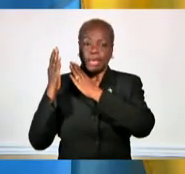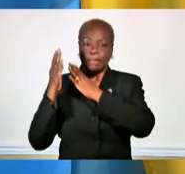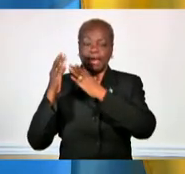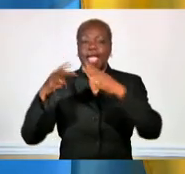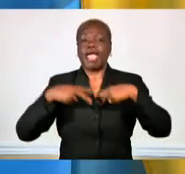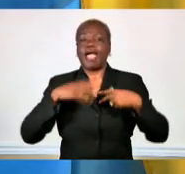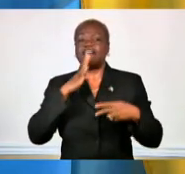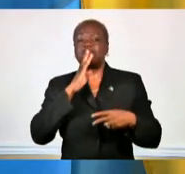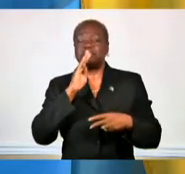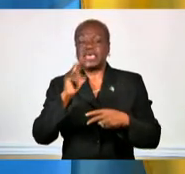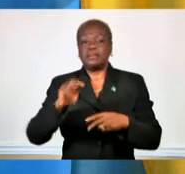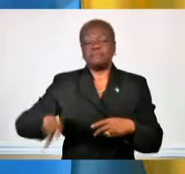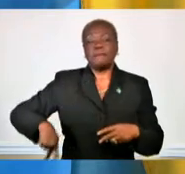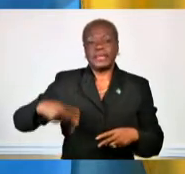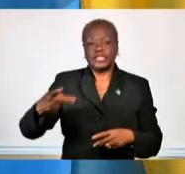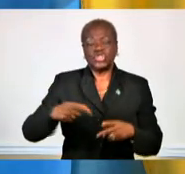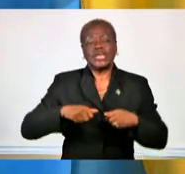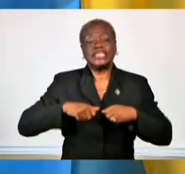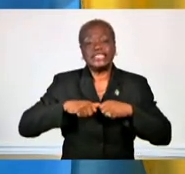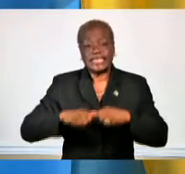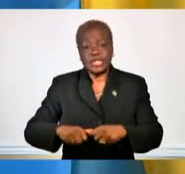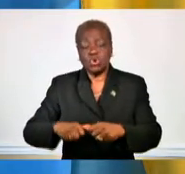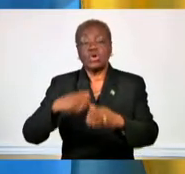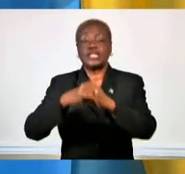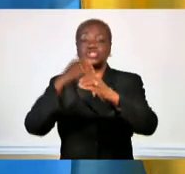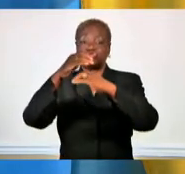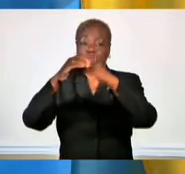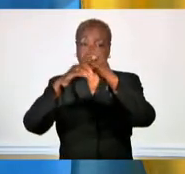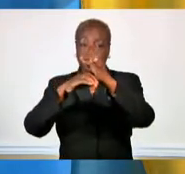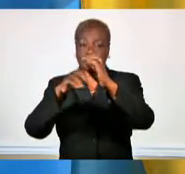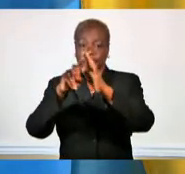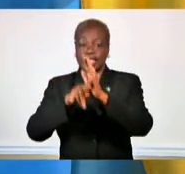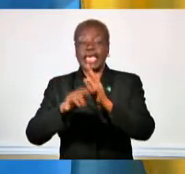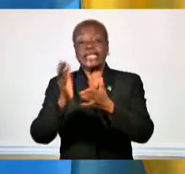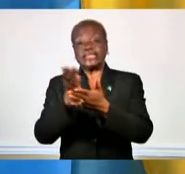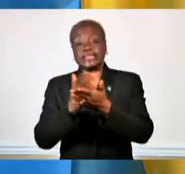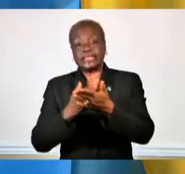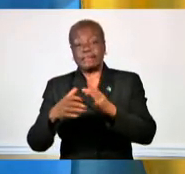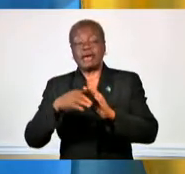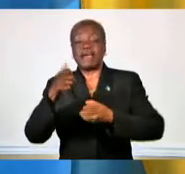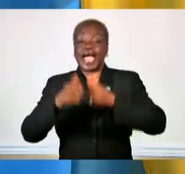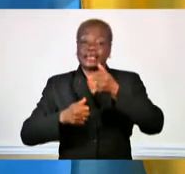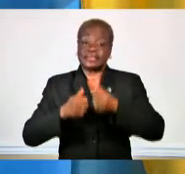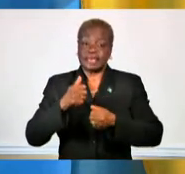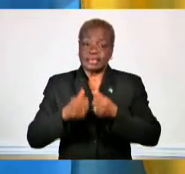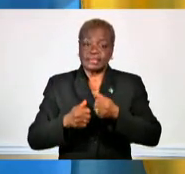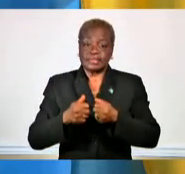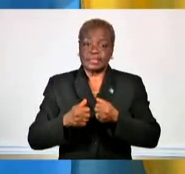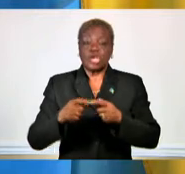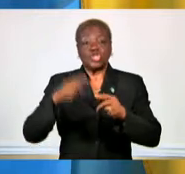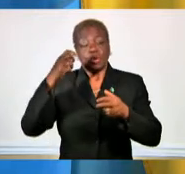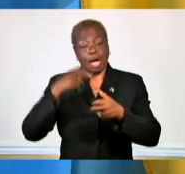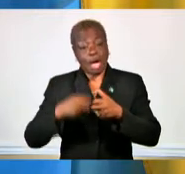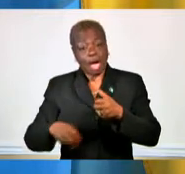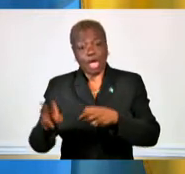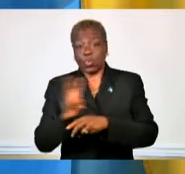have been permitted to continue construction. Some have access to